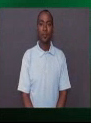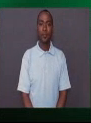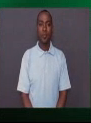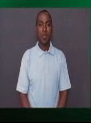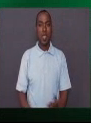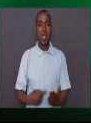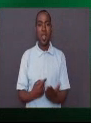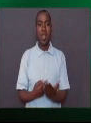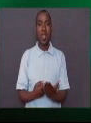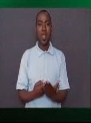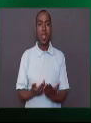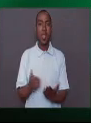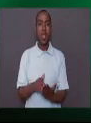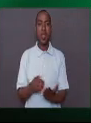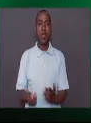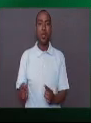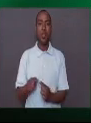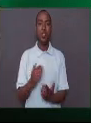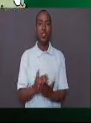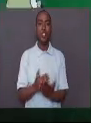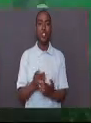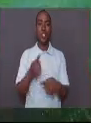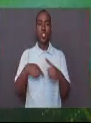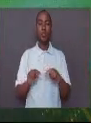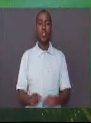Let's get back to our lesson.